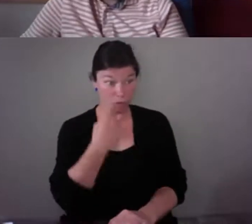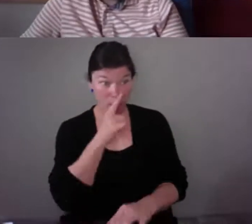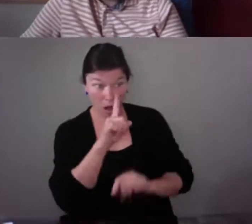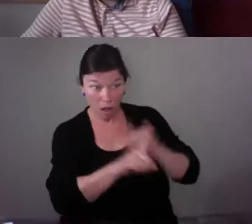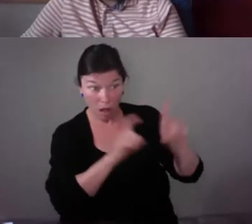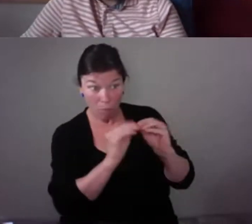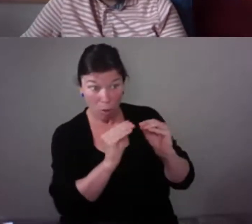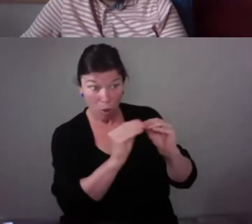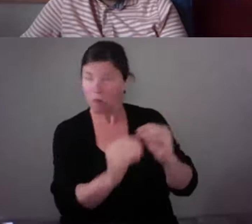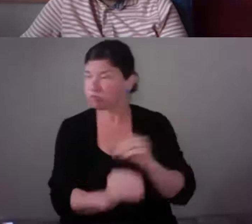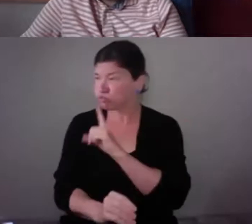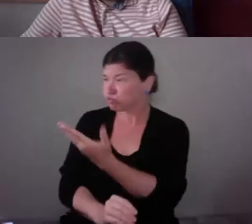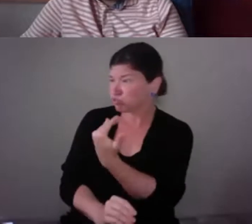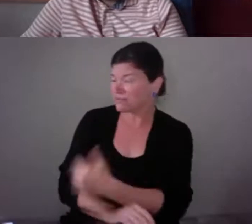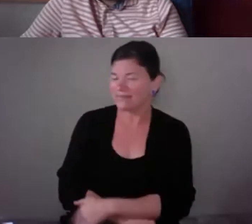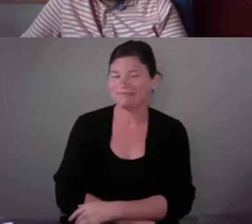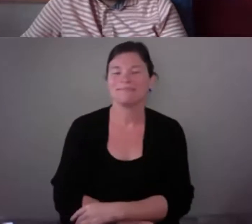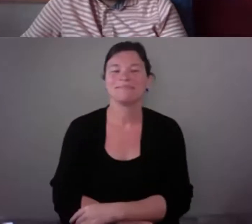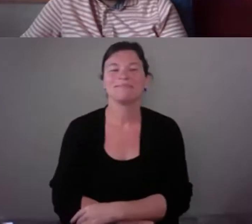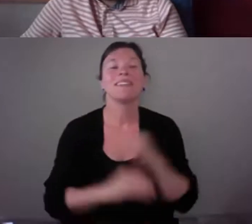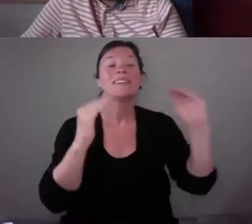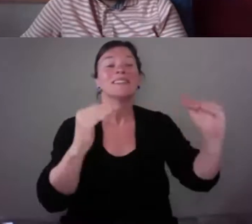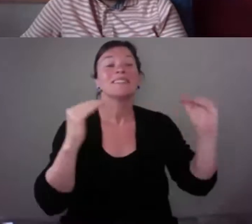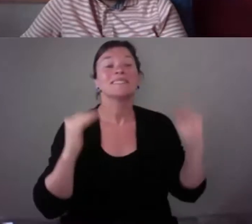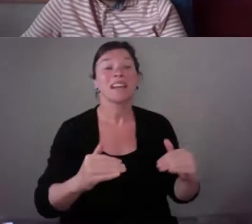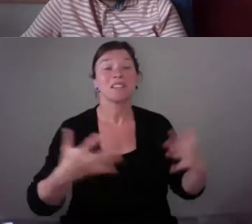questions? Yeah. Okay. Okay, so the next one is,